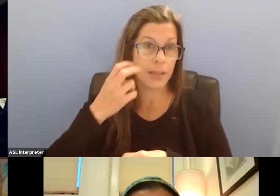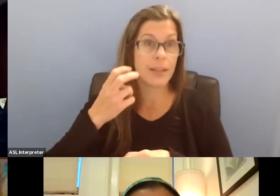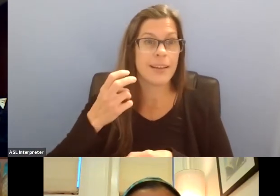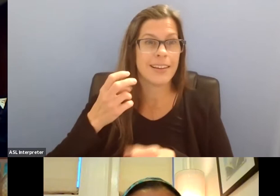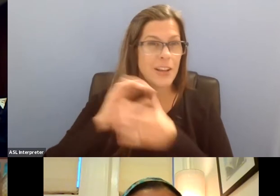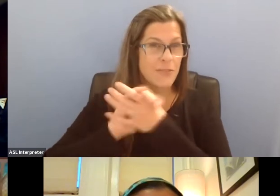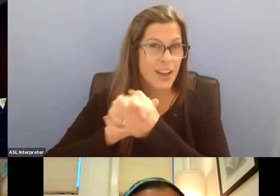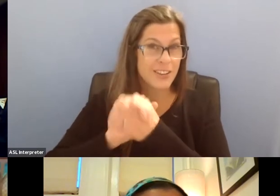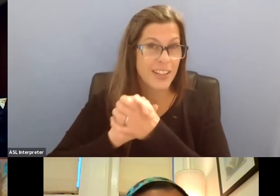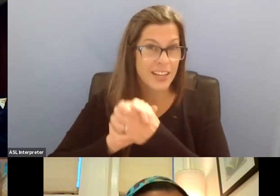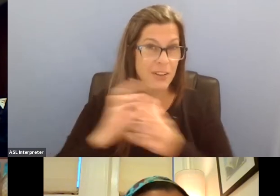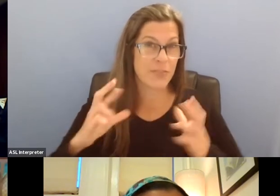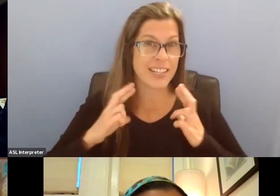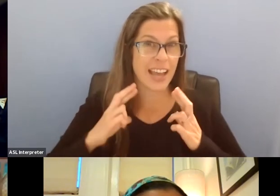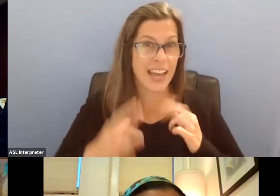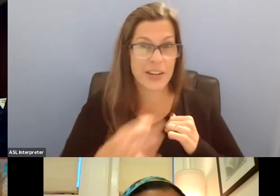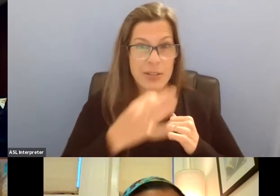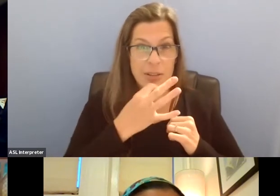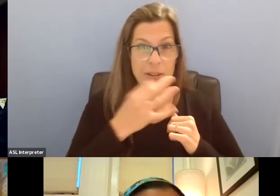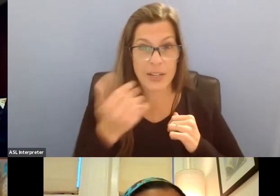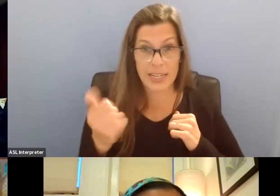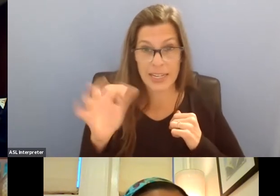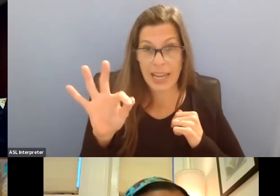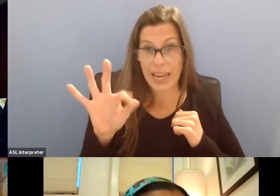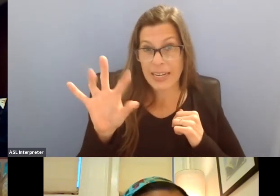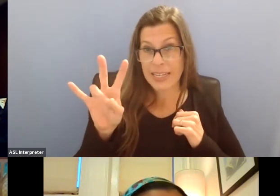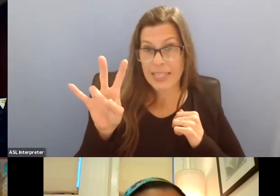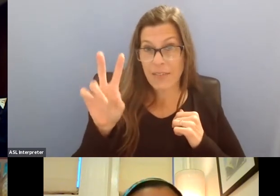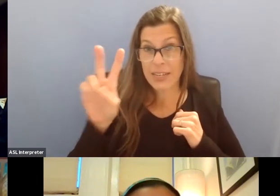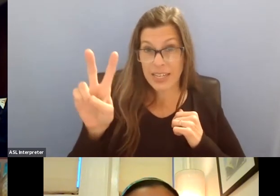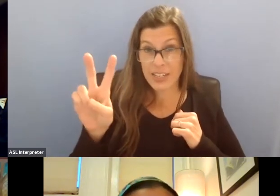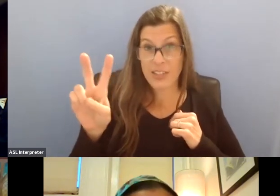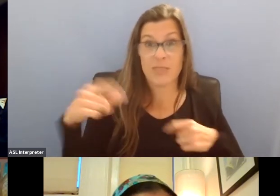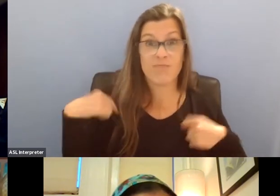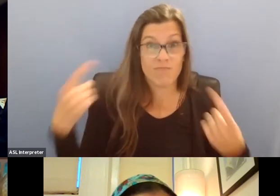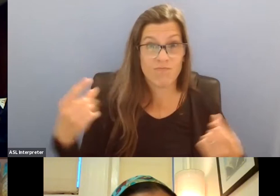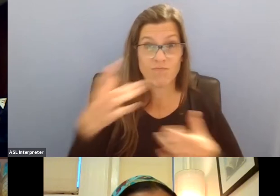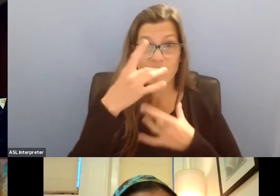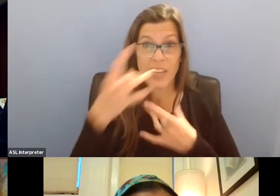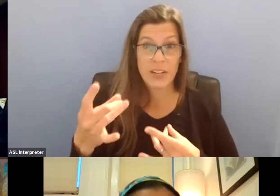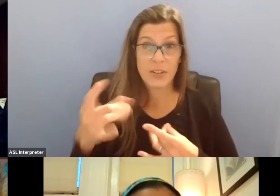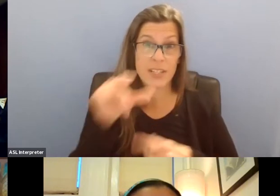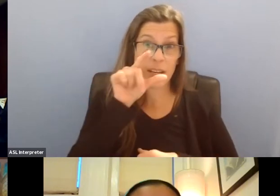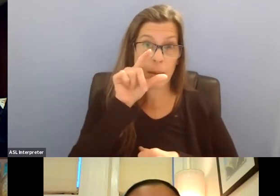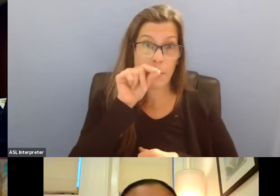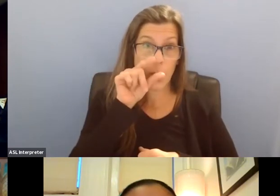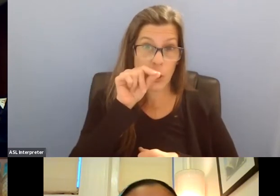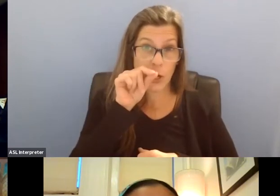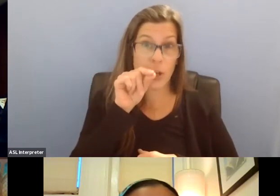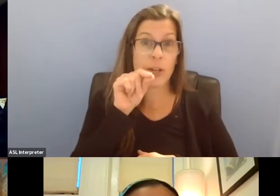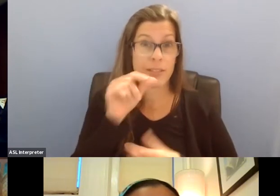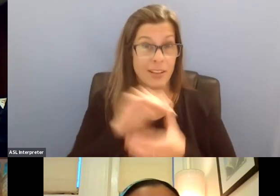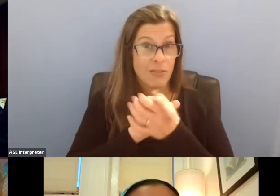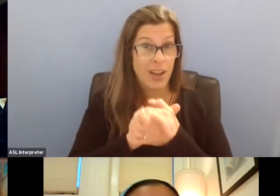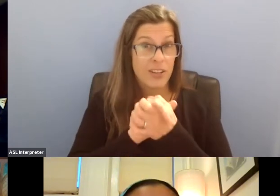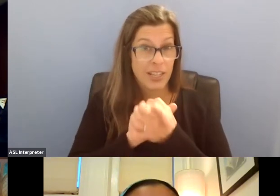year since 1972 and has served as an accessibility consultant with Massachusetts Audubon, Mass Audubon, on